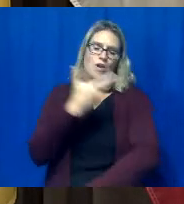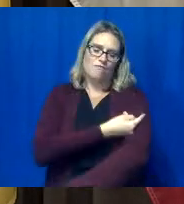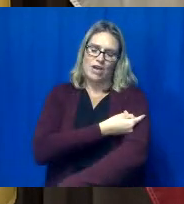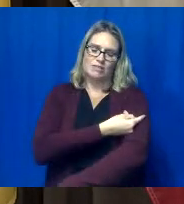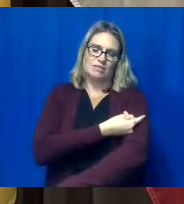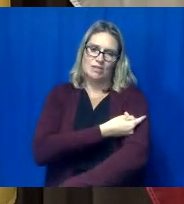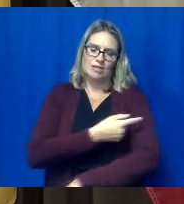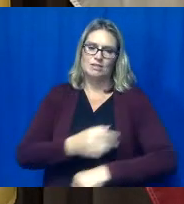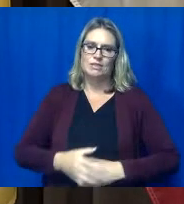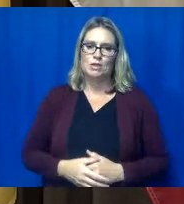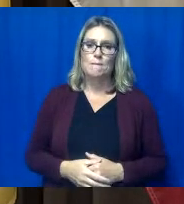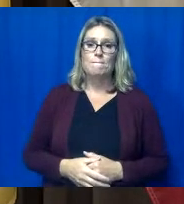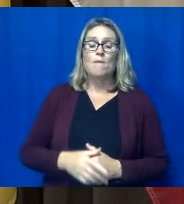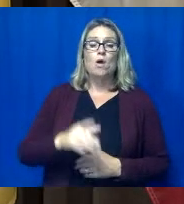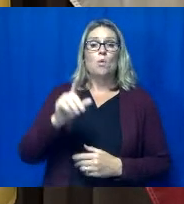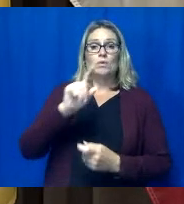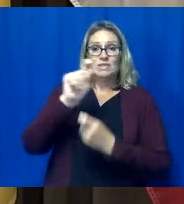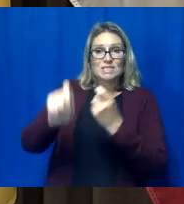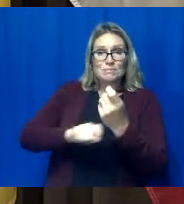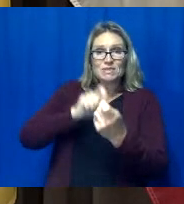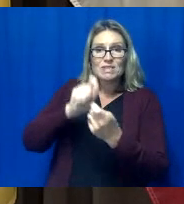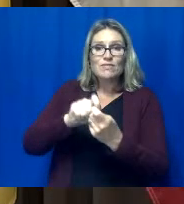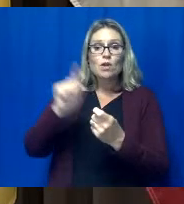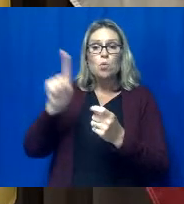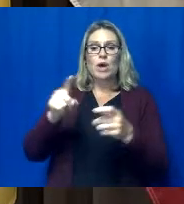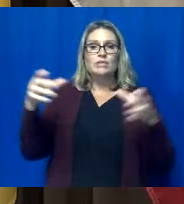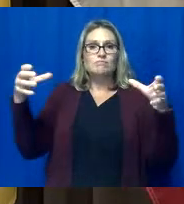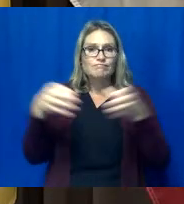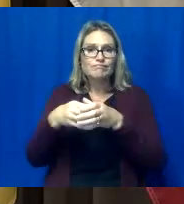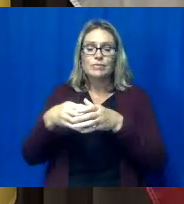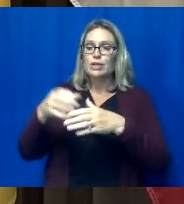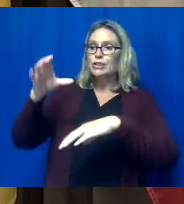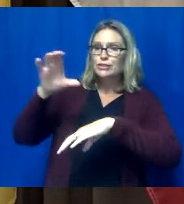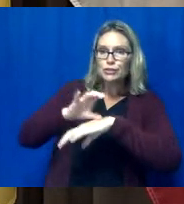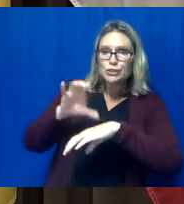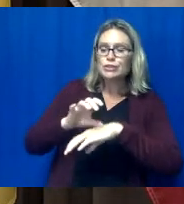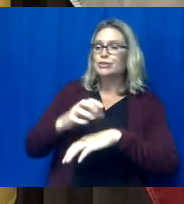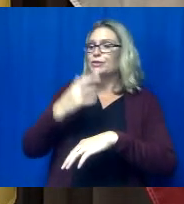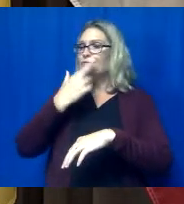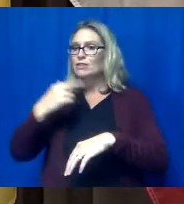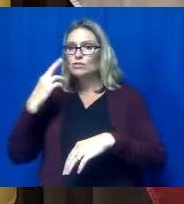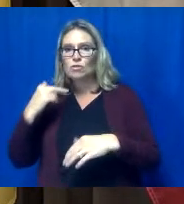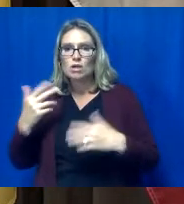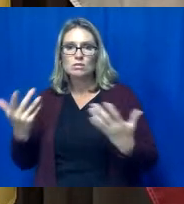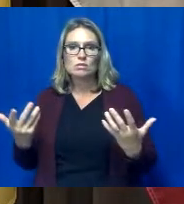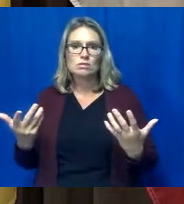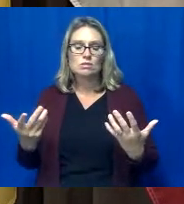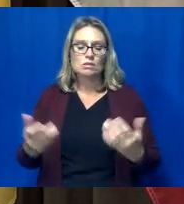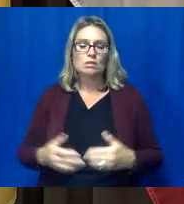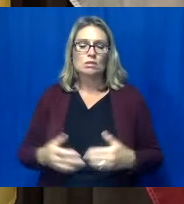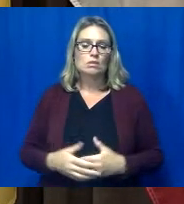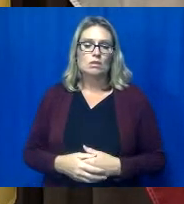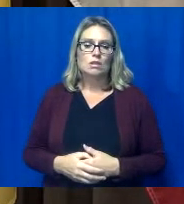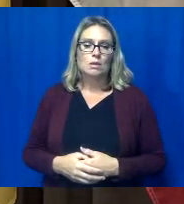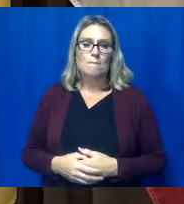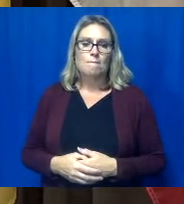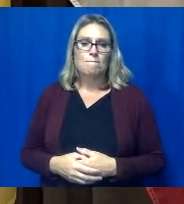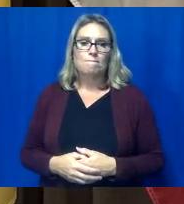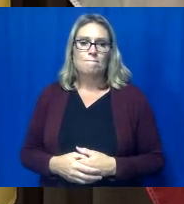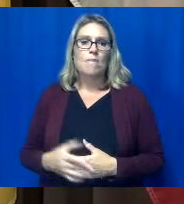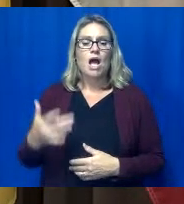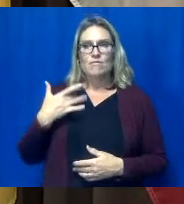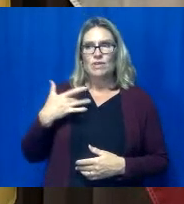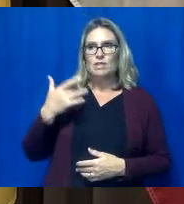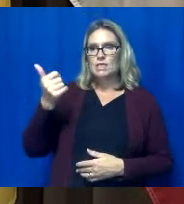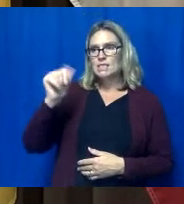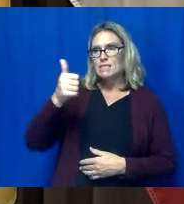as specific types of gatherings that we have seen continued or important spread, I can say that about